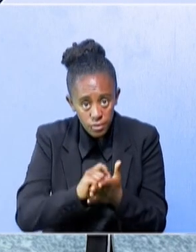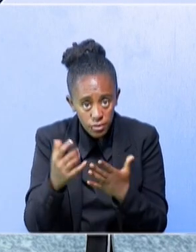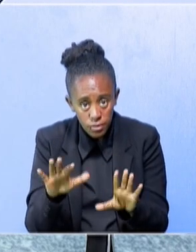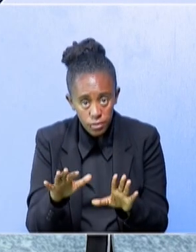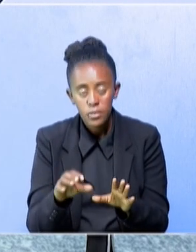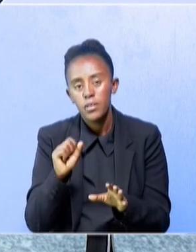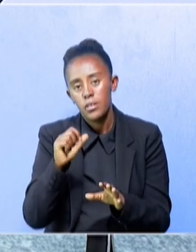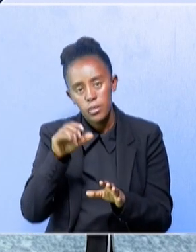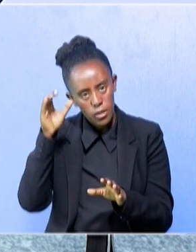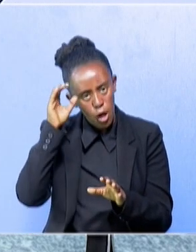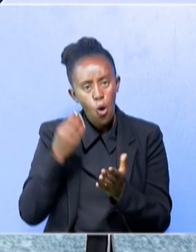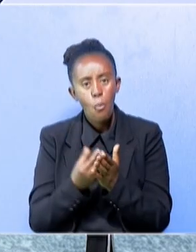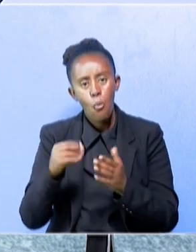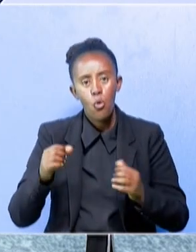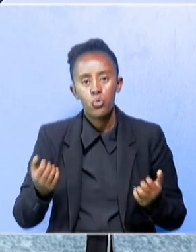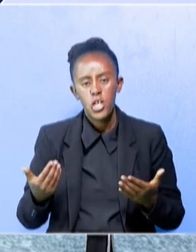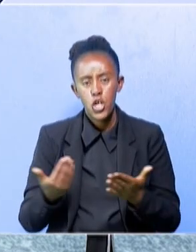bought a new jacket yesterday.